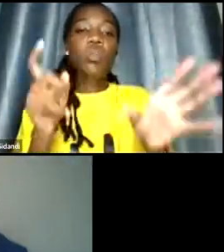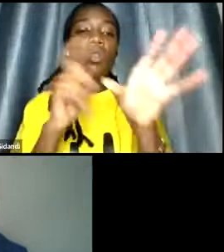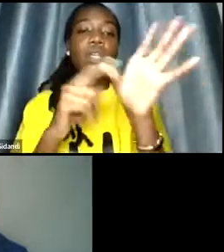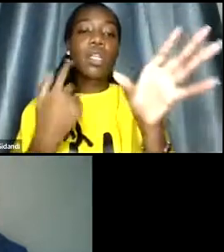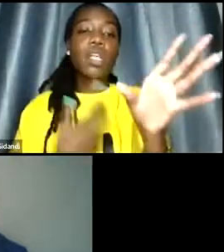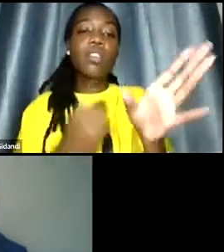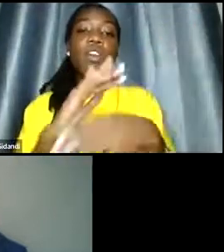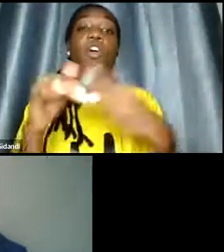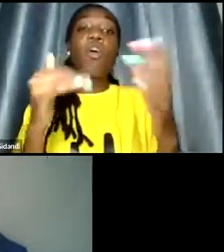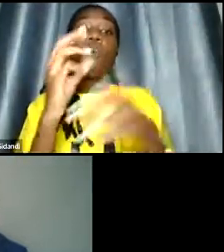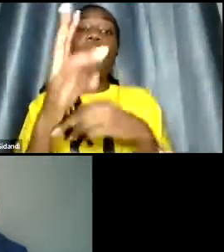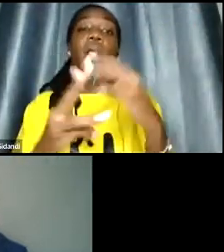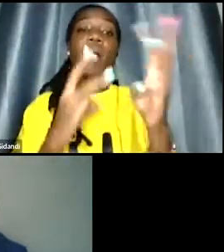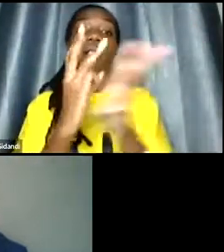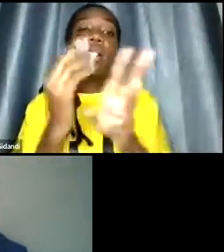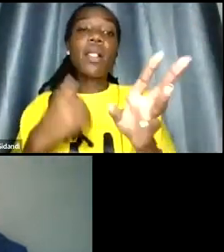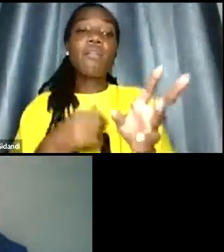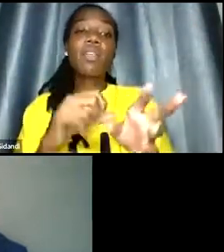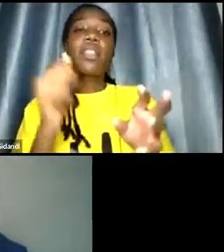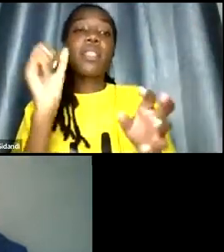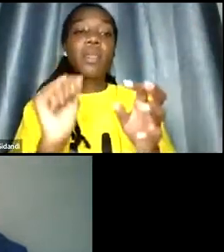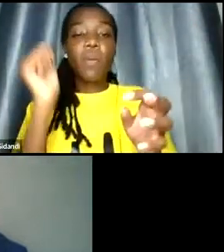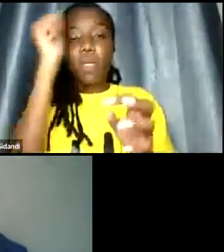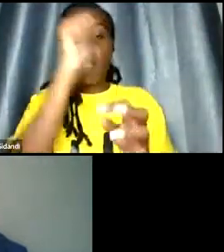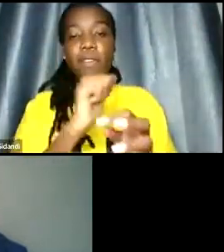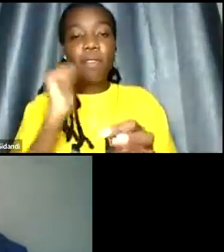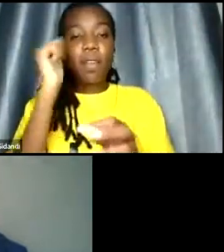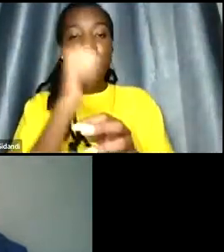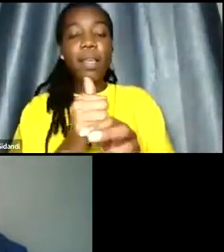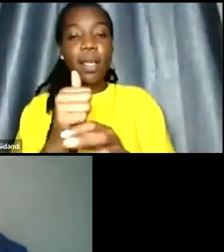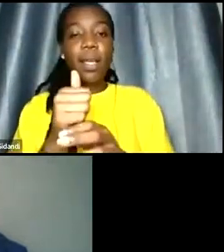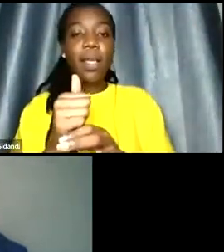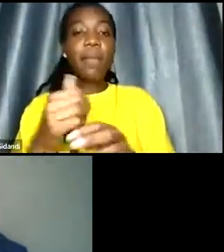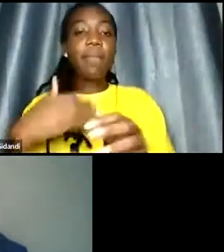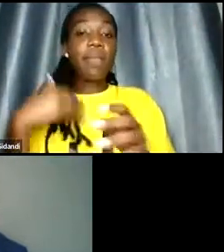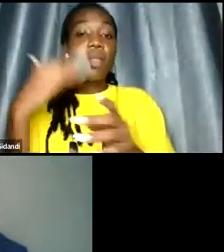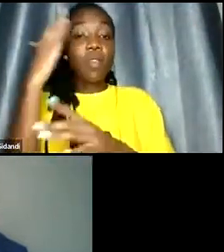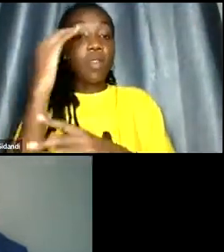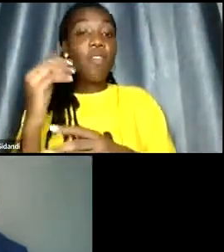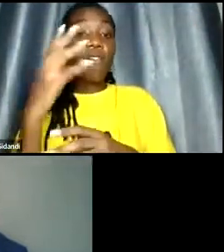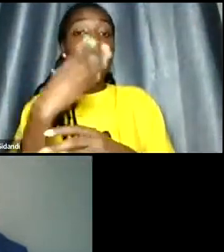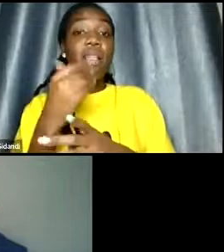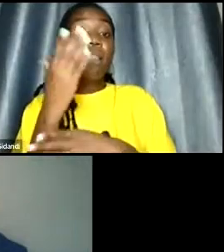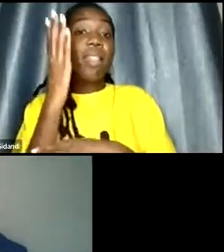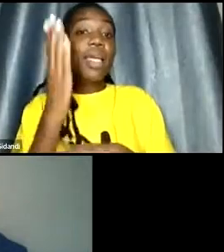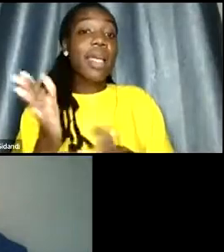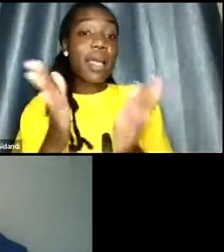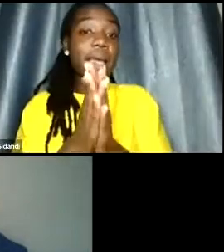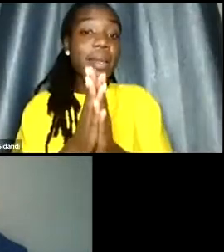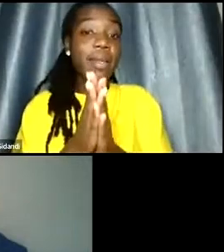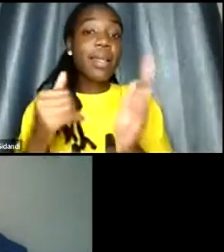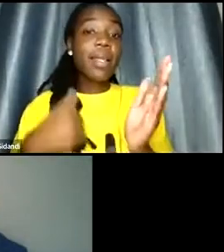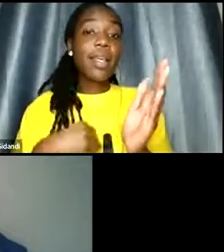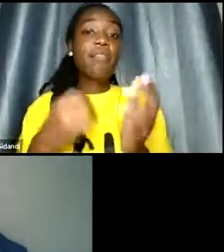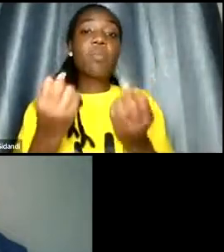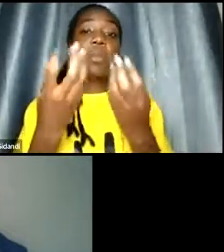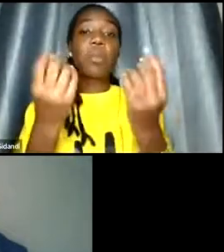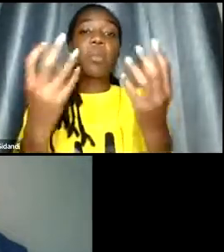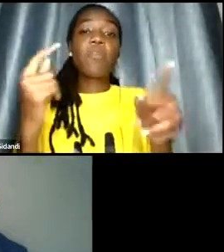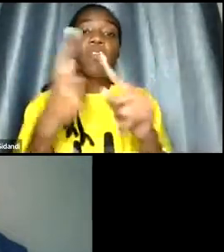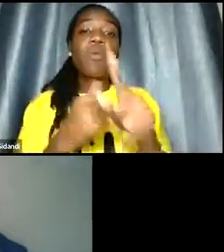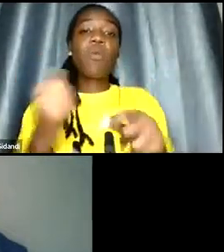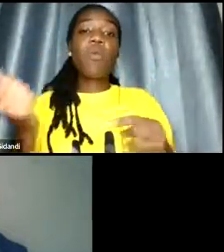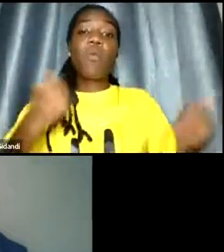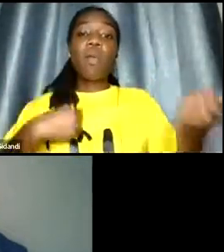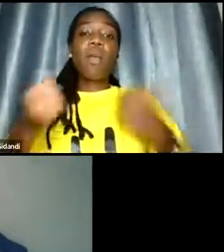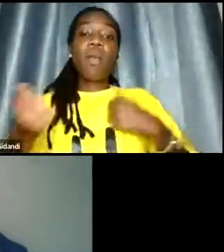there's some people from South Africa, Kinshasa. I know Father is here. I've seen quite a number of people from everywhere. So thank